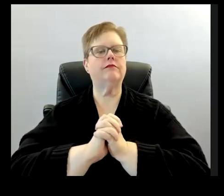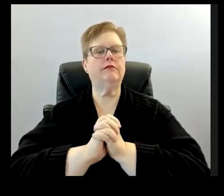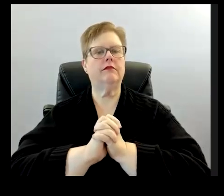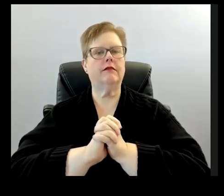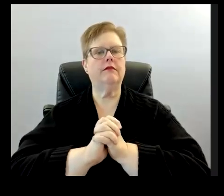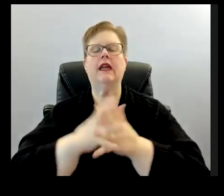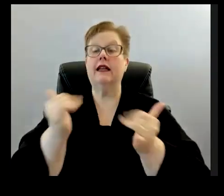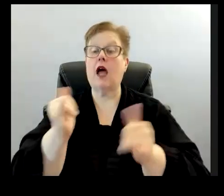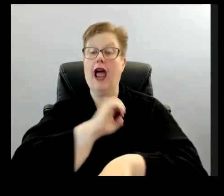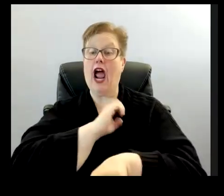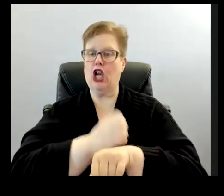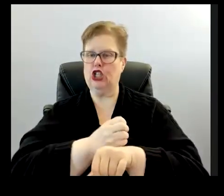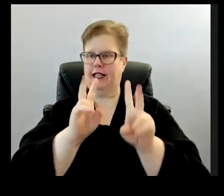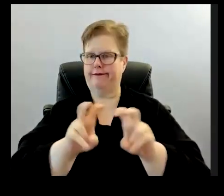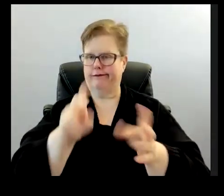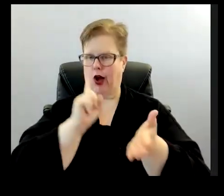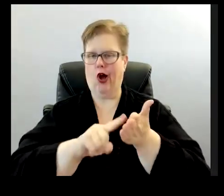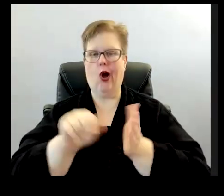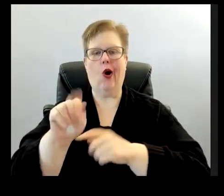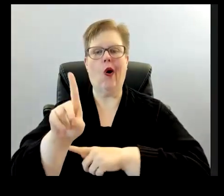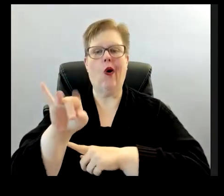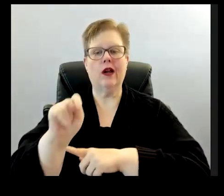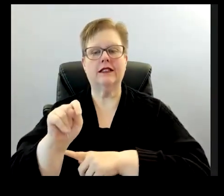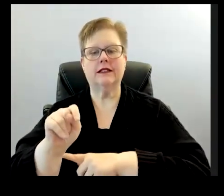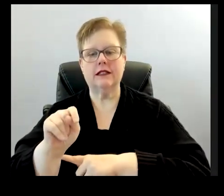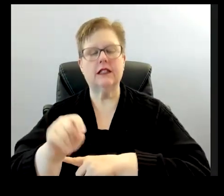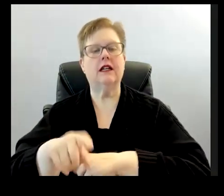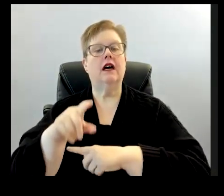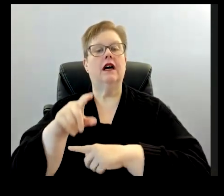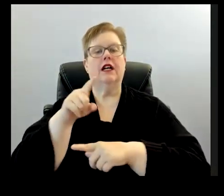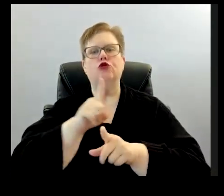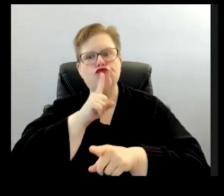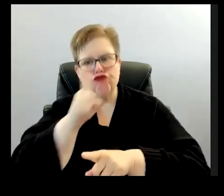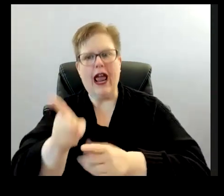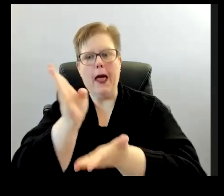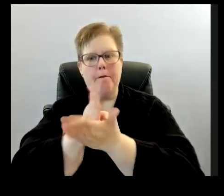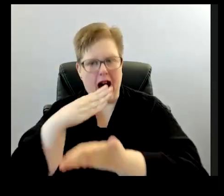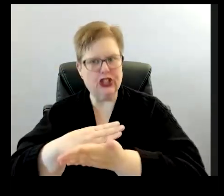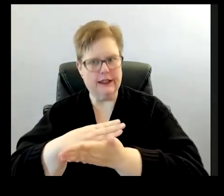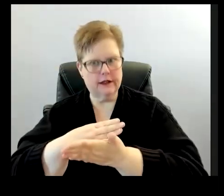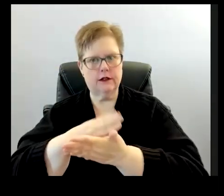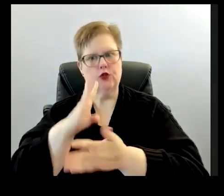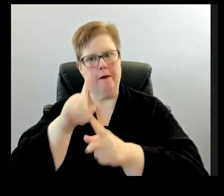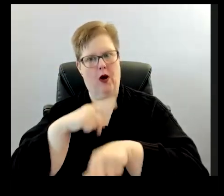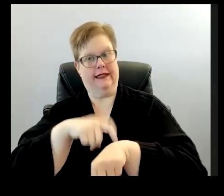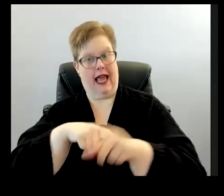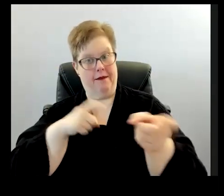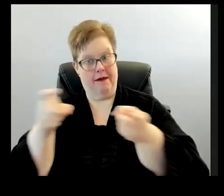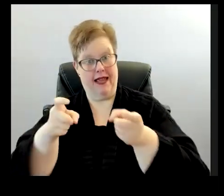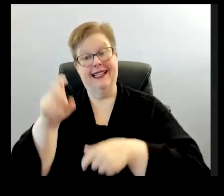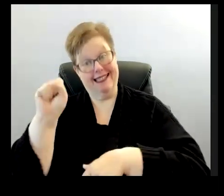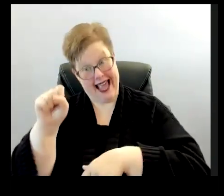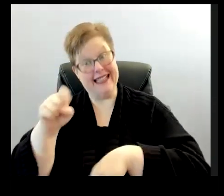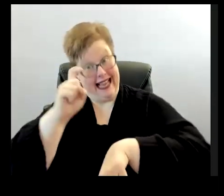Let's do an energy audit, right? Because this is your real budget when we're talking about time management. Yes, time